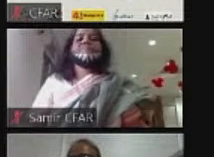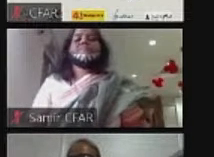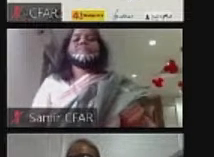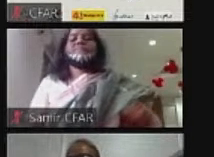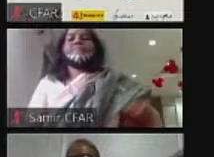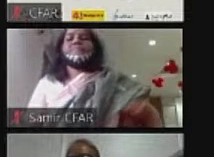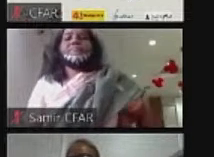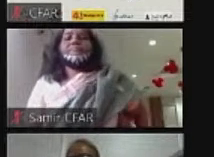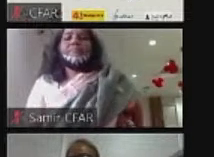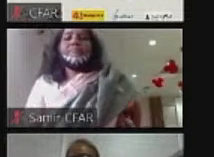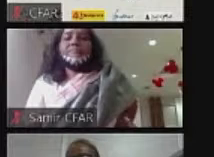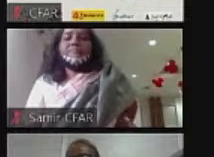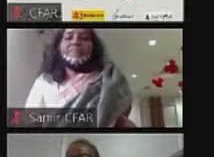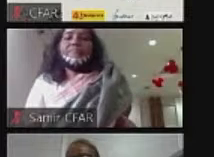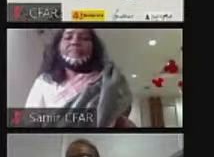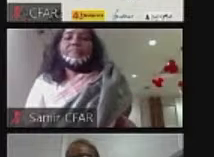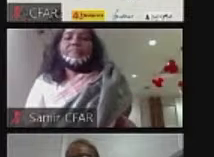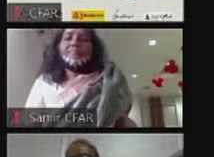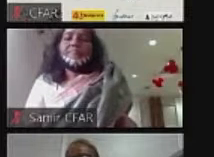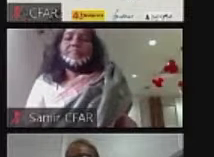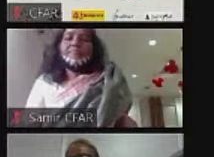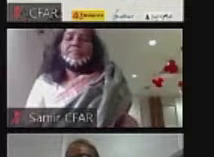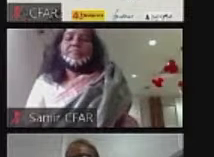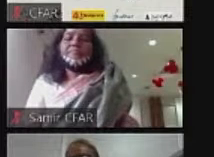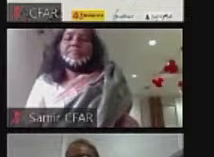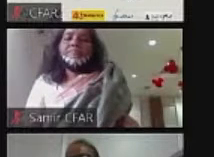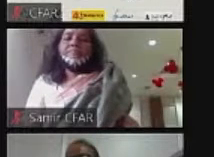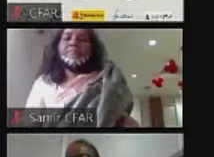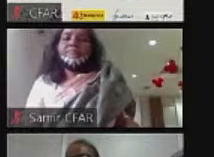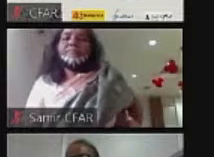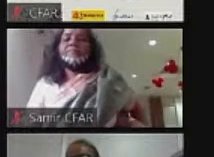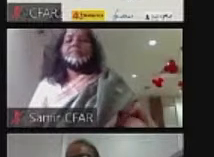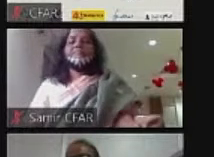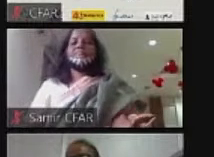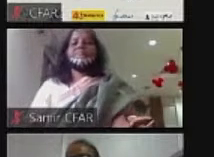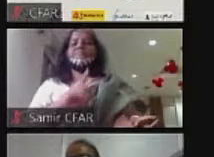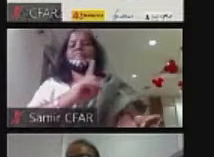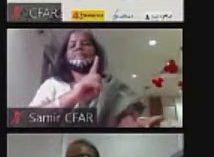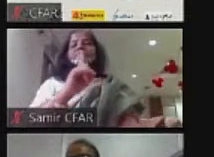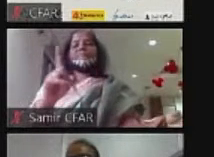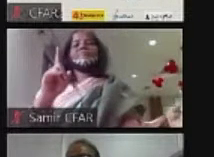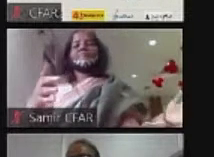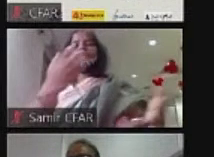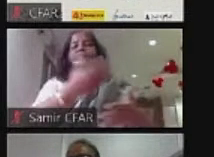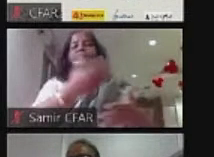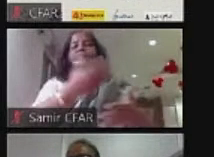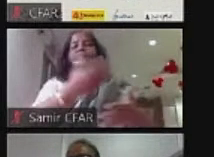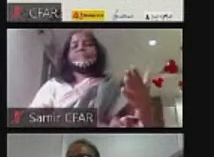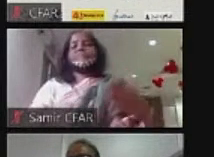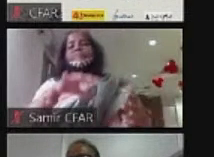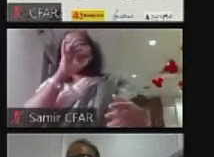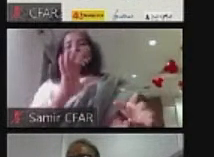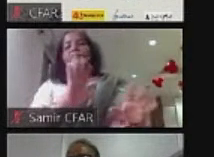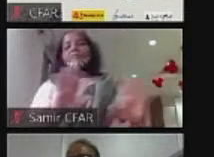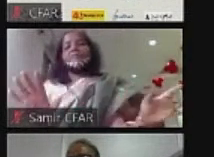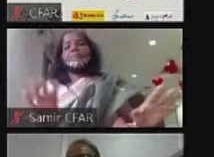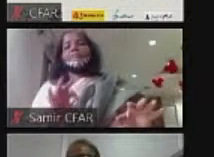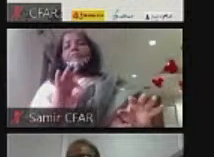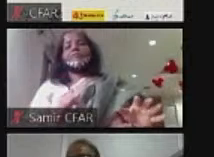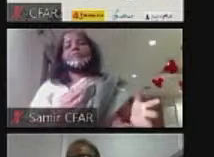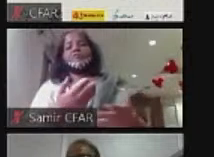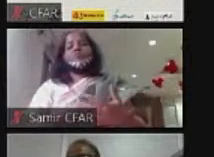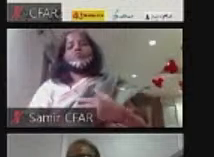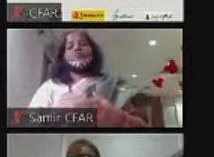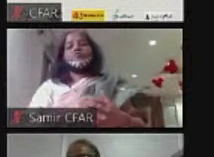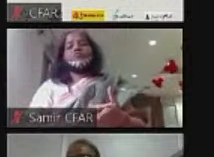So I had to go back to reading this act of which I was a member of it, and safe drinking